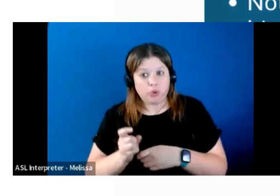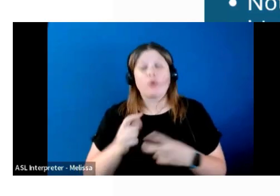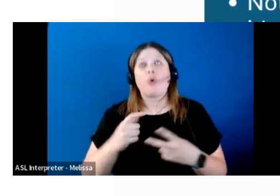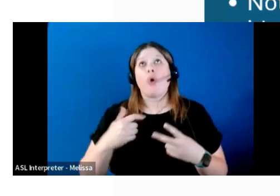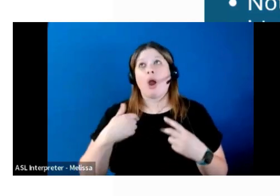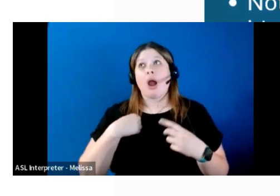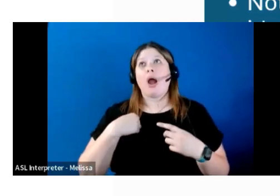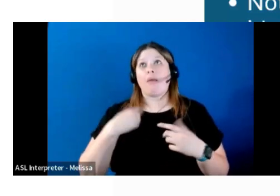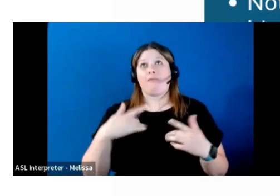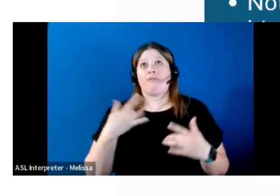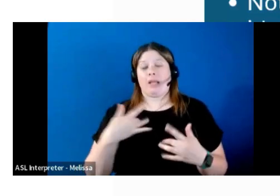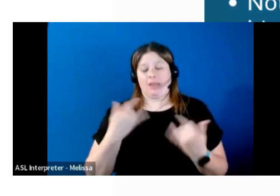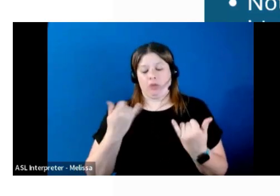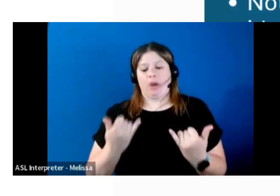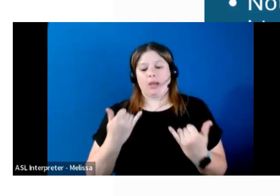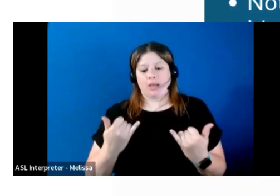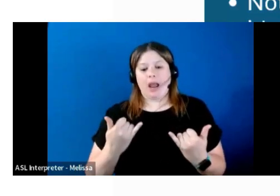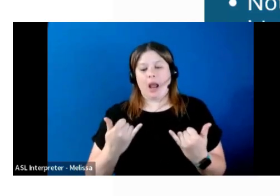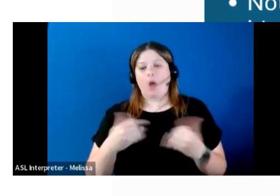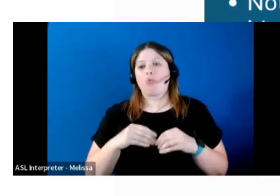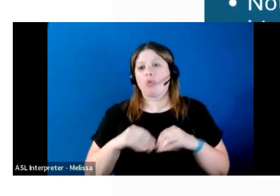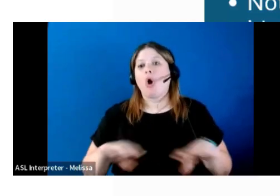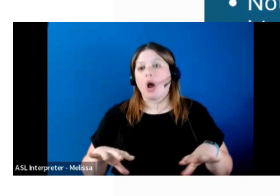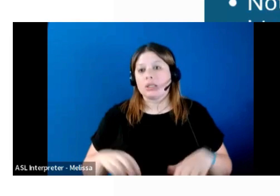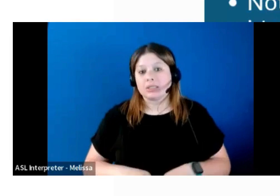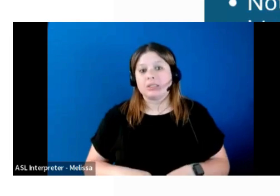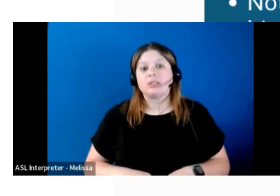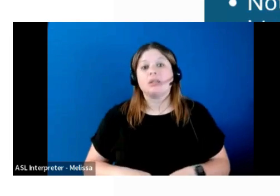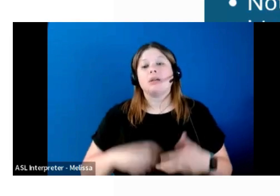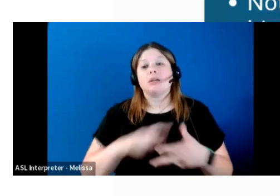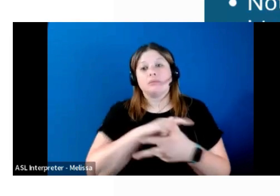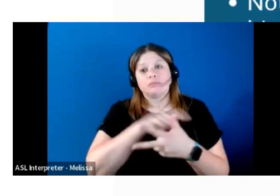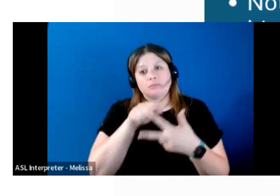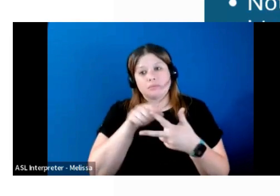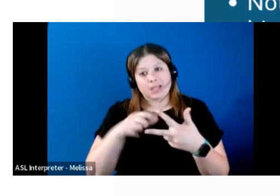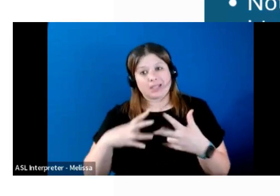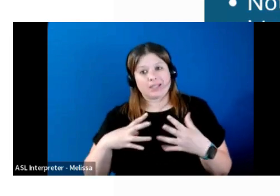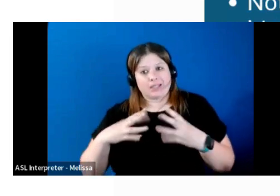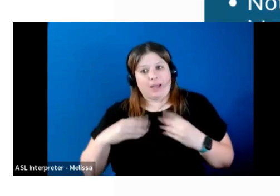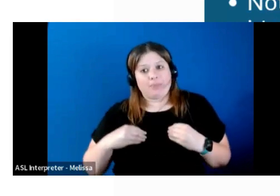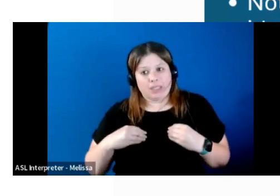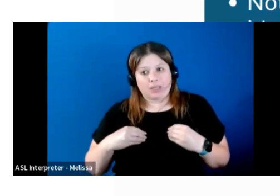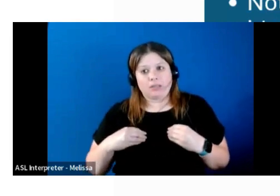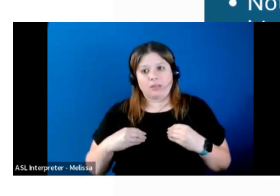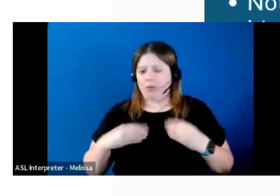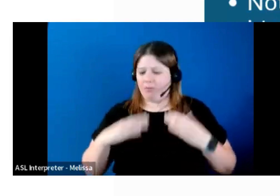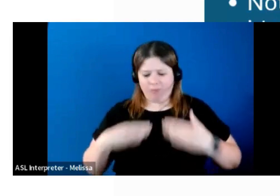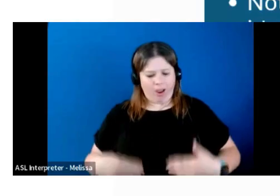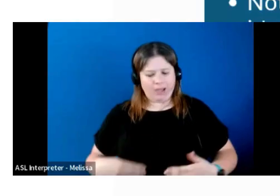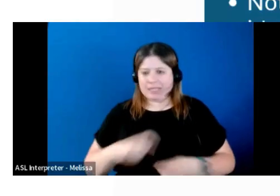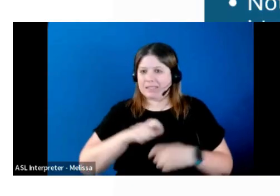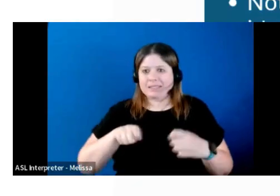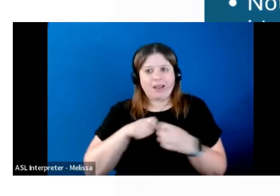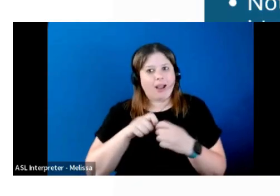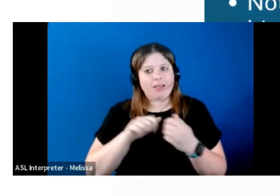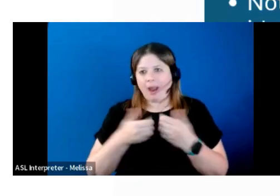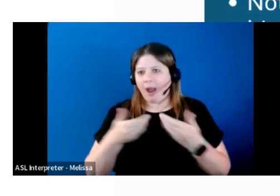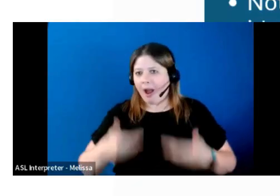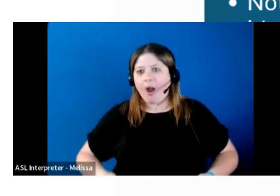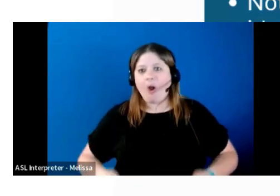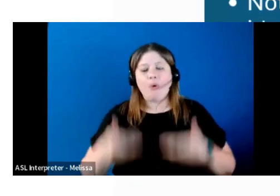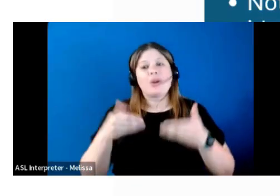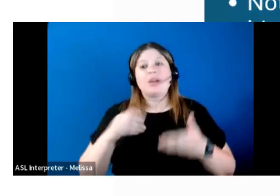Second, acceptance means embracing the body as it is, not because everything is okay and not because you have to like